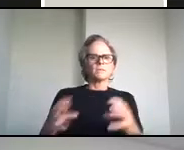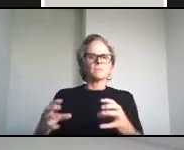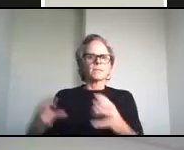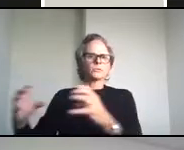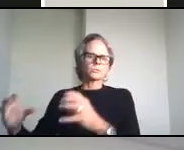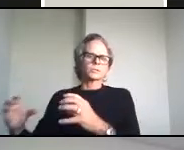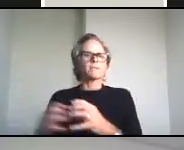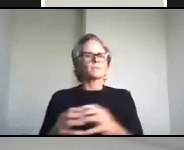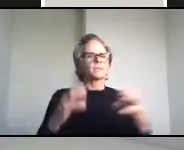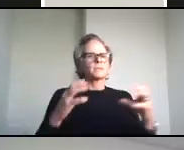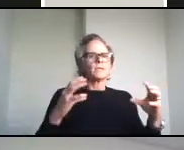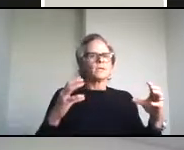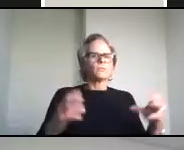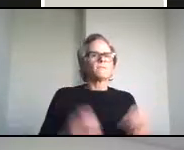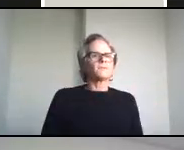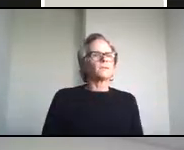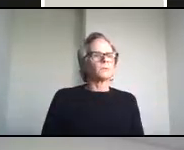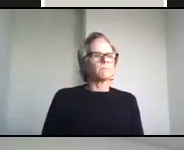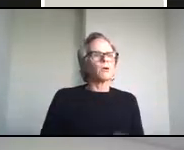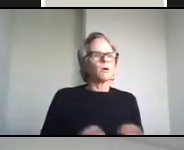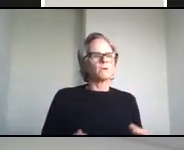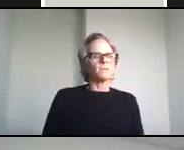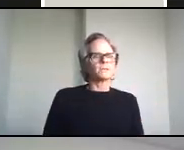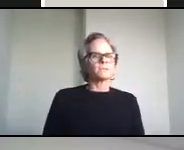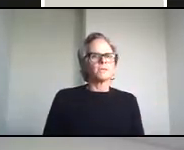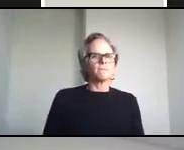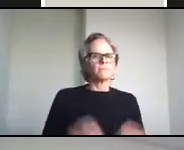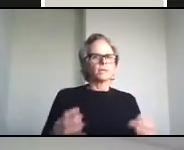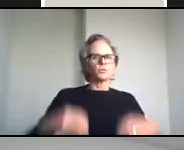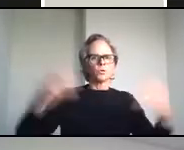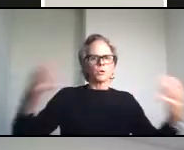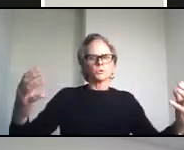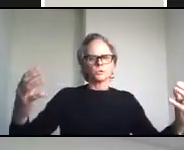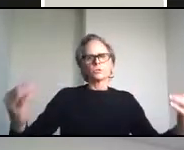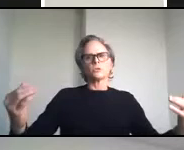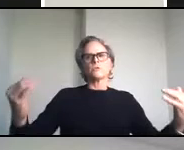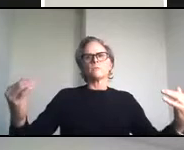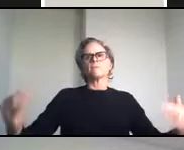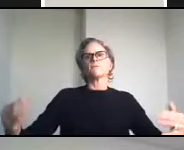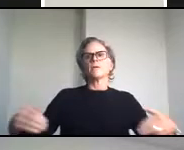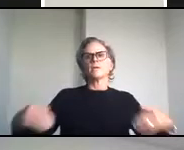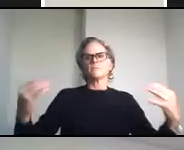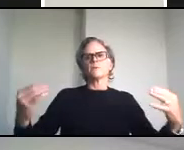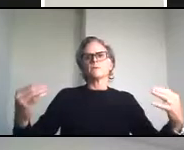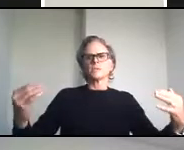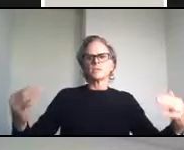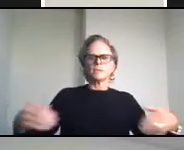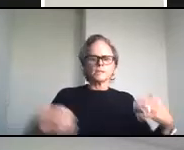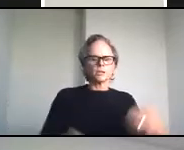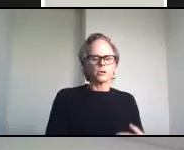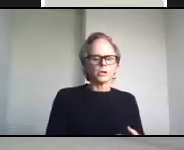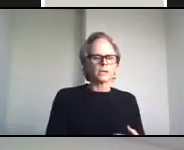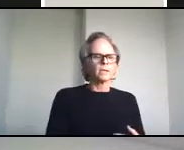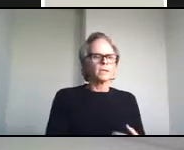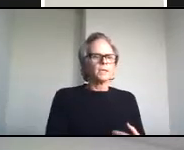say, Jim says, your staff says, we feel that part of this is we have joy to your children. We have to bring inspiration and